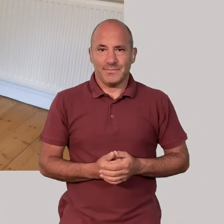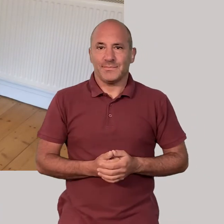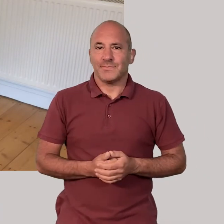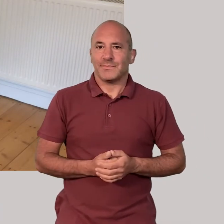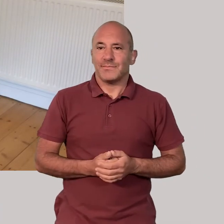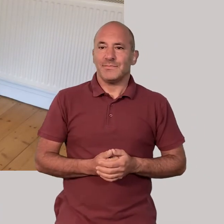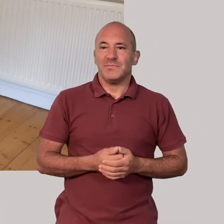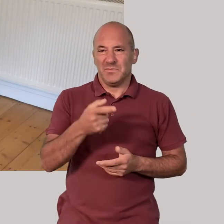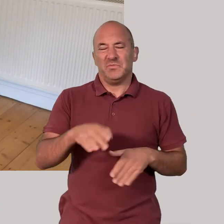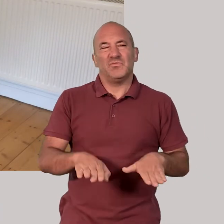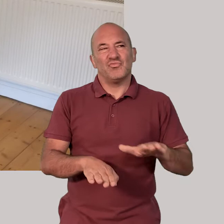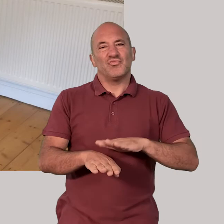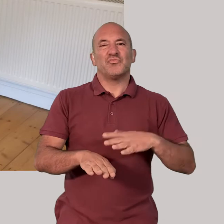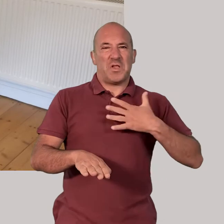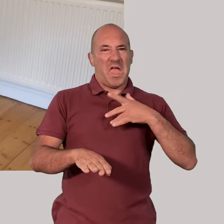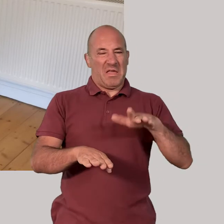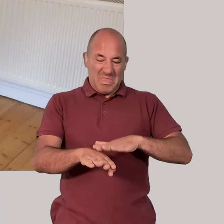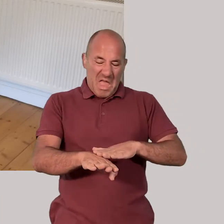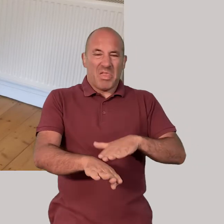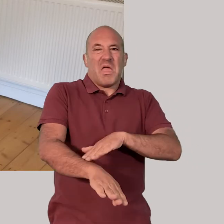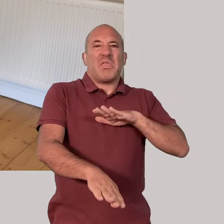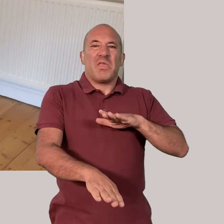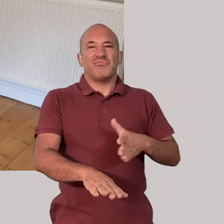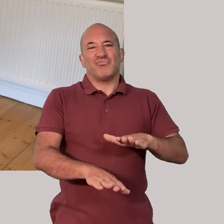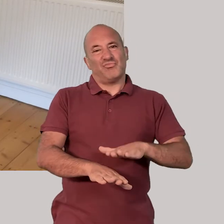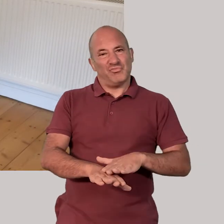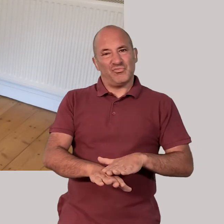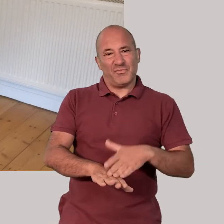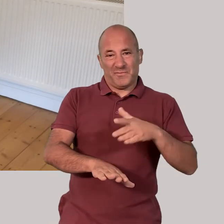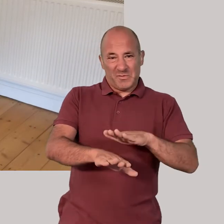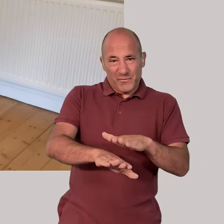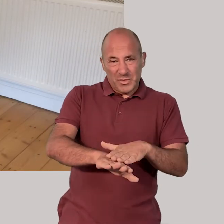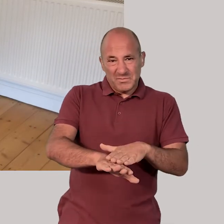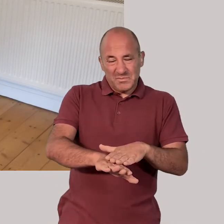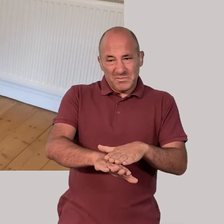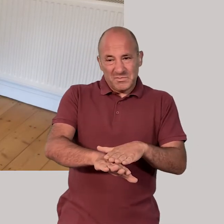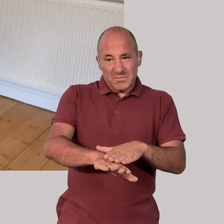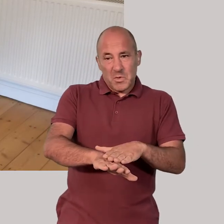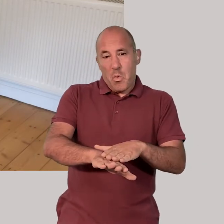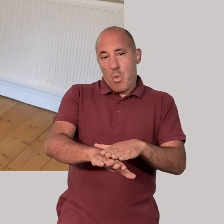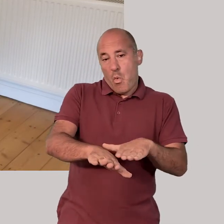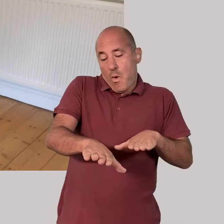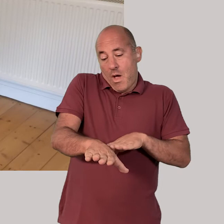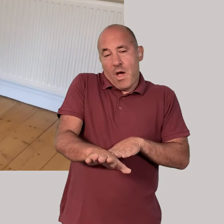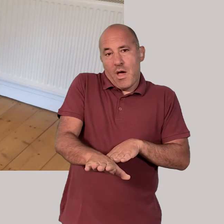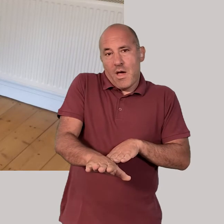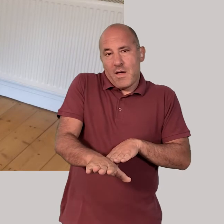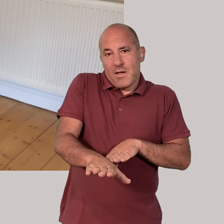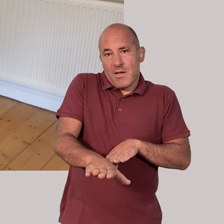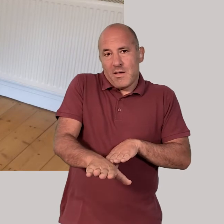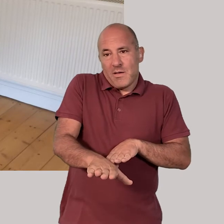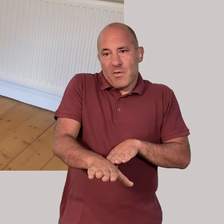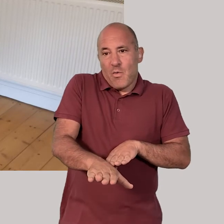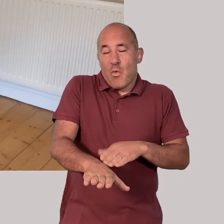now, and put your foot where you'd like it. Do you like it on the top of the foot, next to the